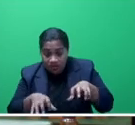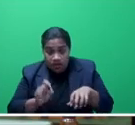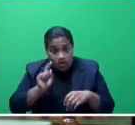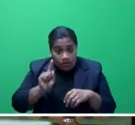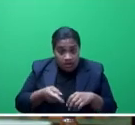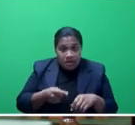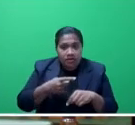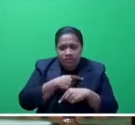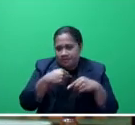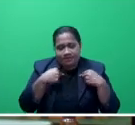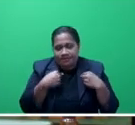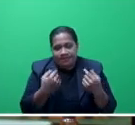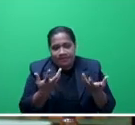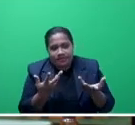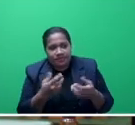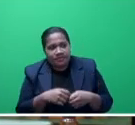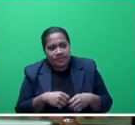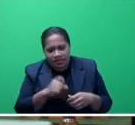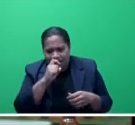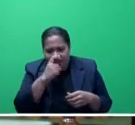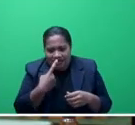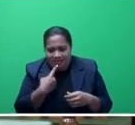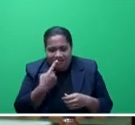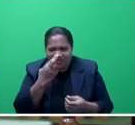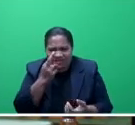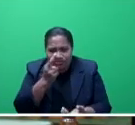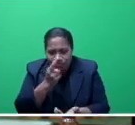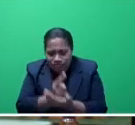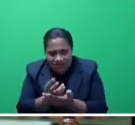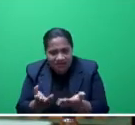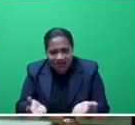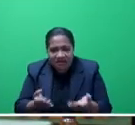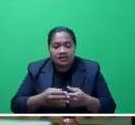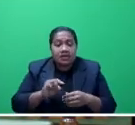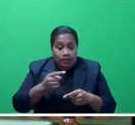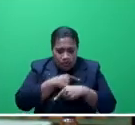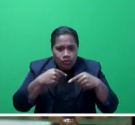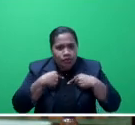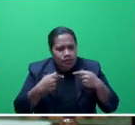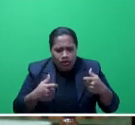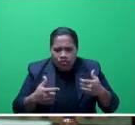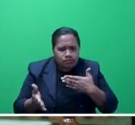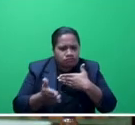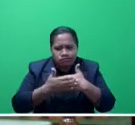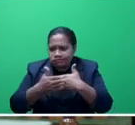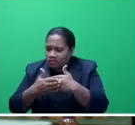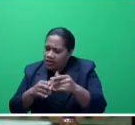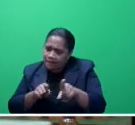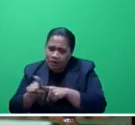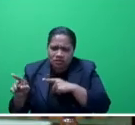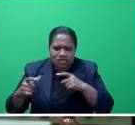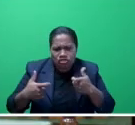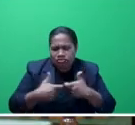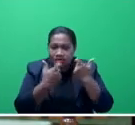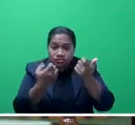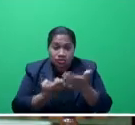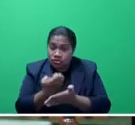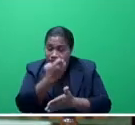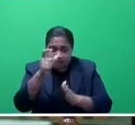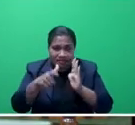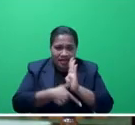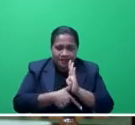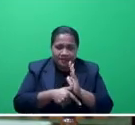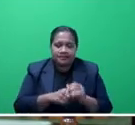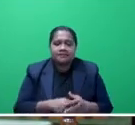cannot sugarcoat that reality. We are closing out the most challenging economic period in Fijian history. a